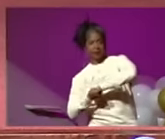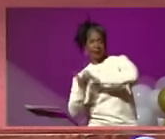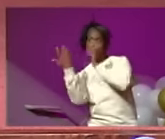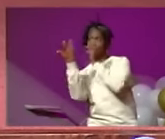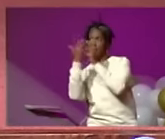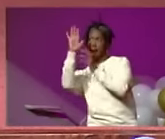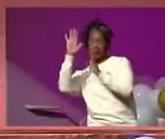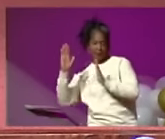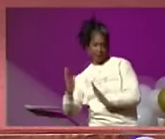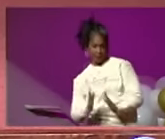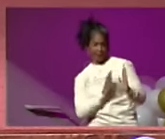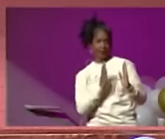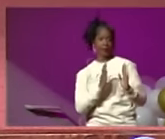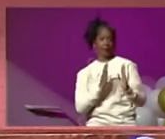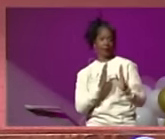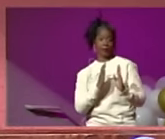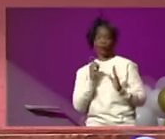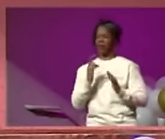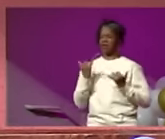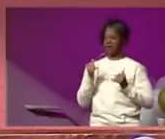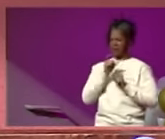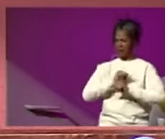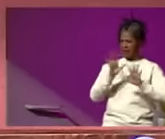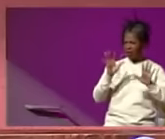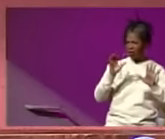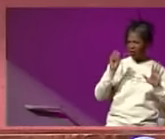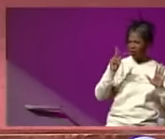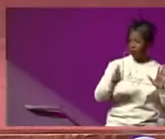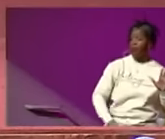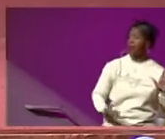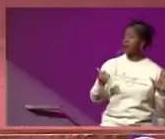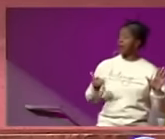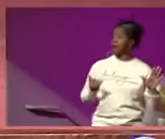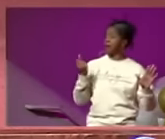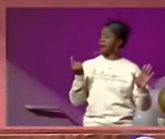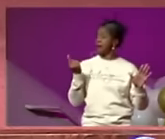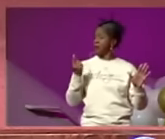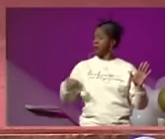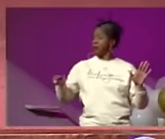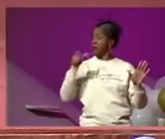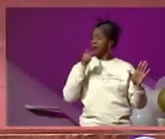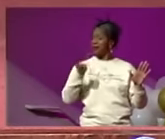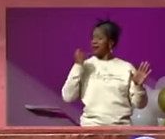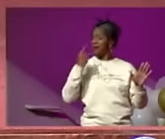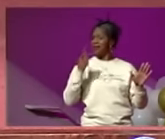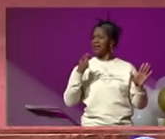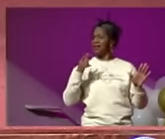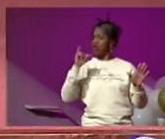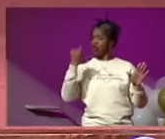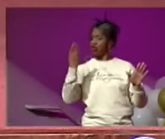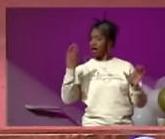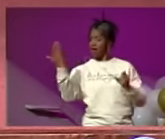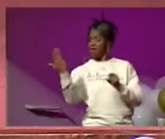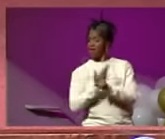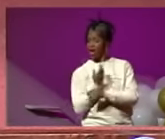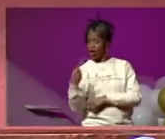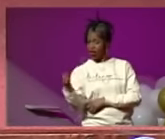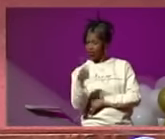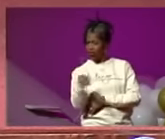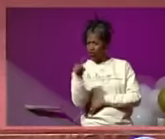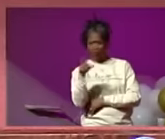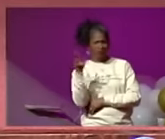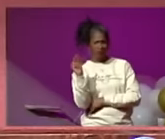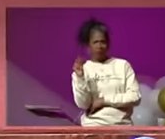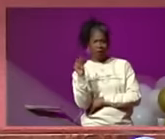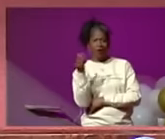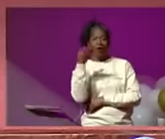not coming through, because somebody needs to understand the job did not fire you. God freed you up to see what